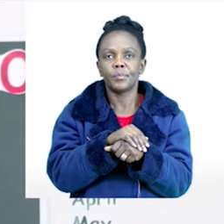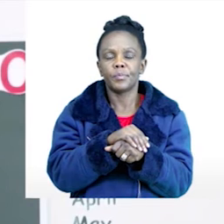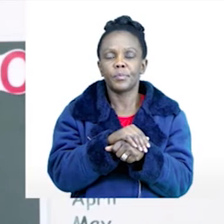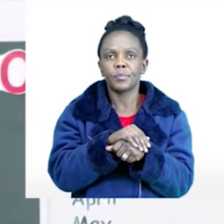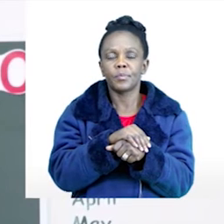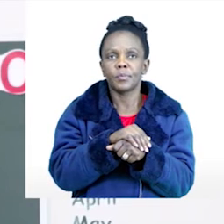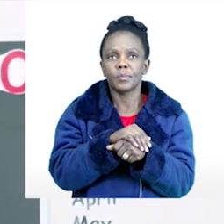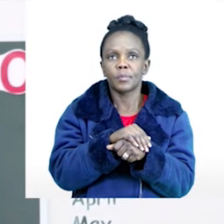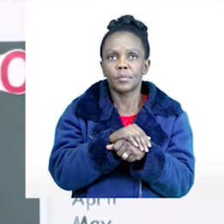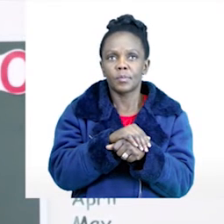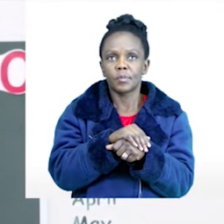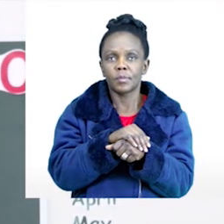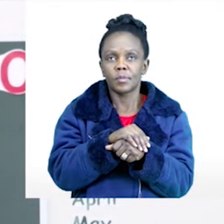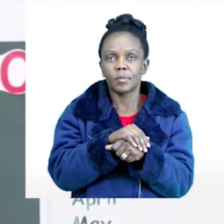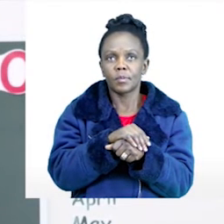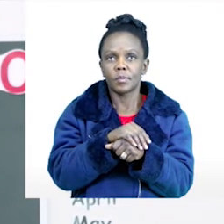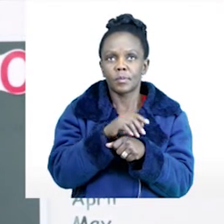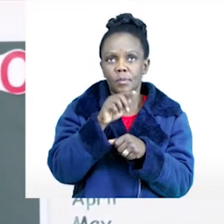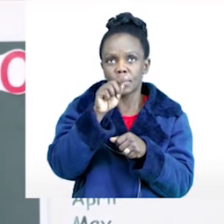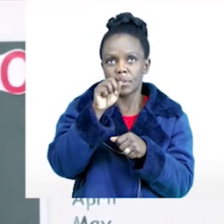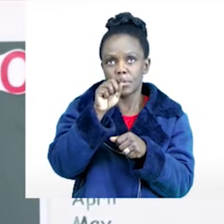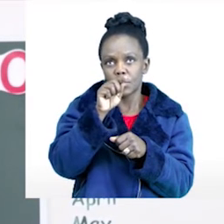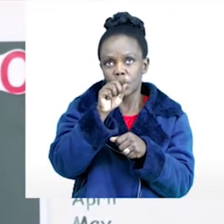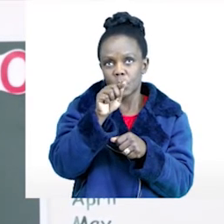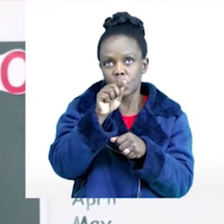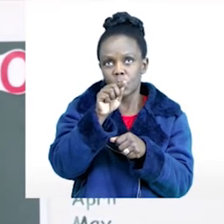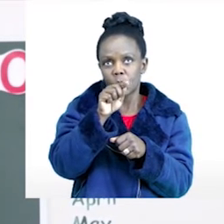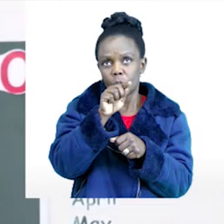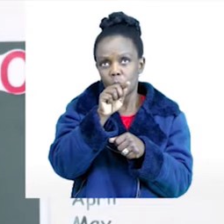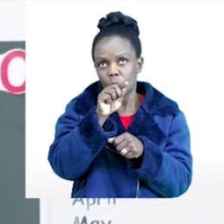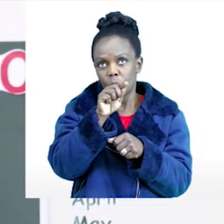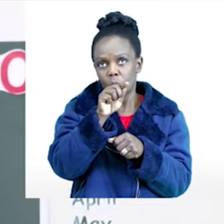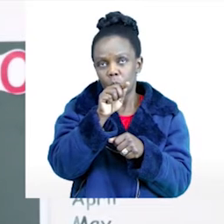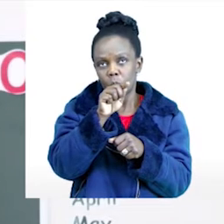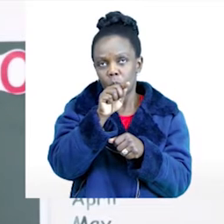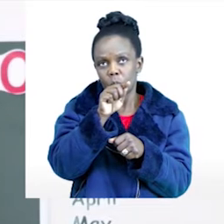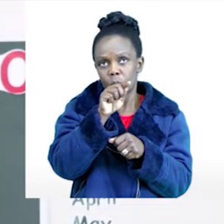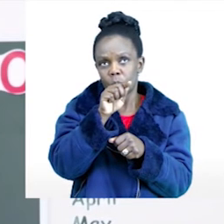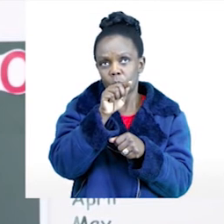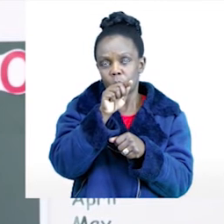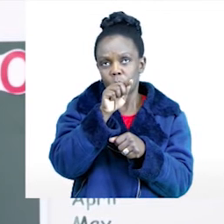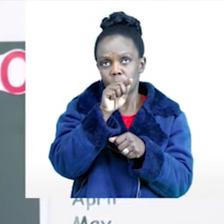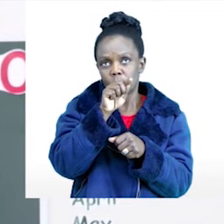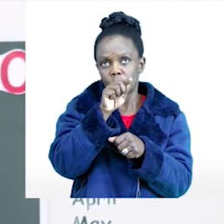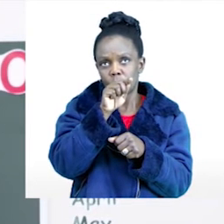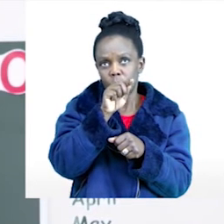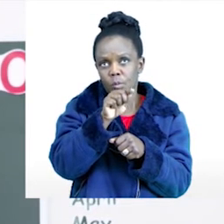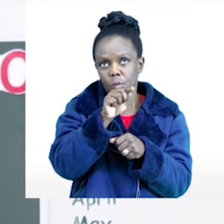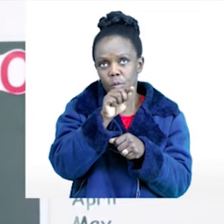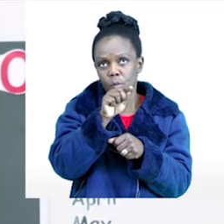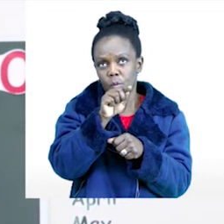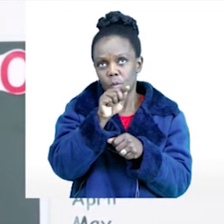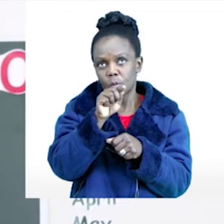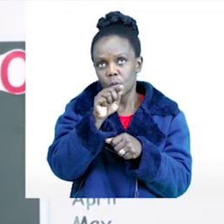After that, the next dot we're going to connect is from here going to the other side. So, we are